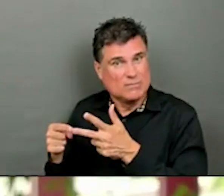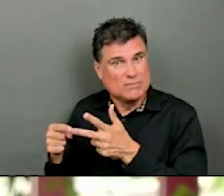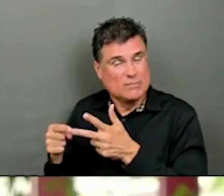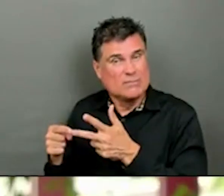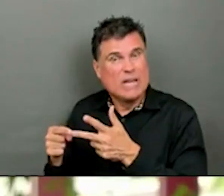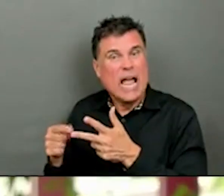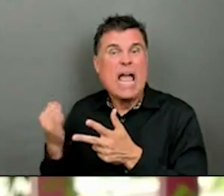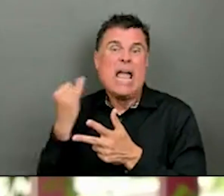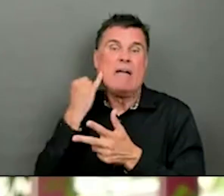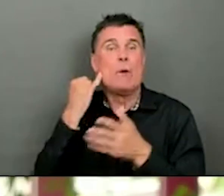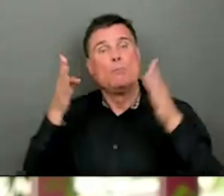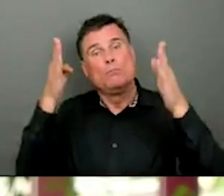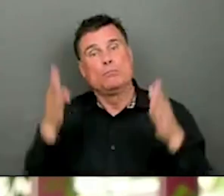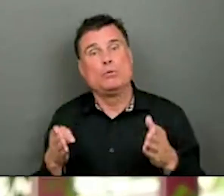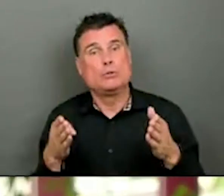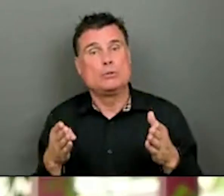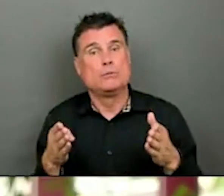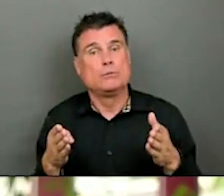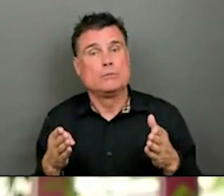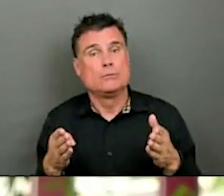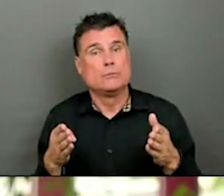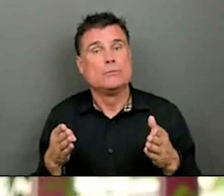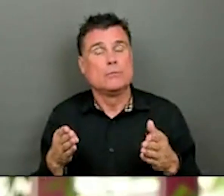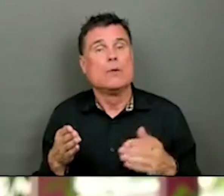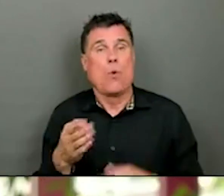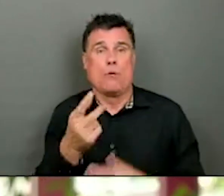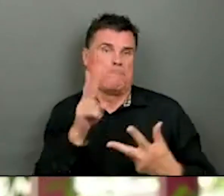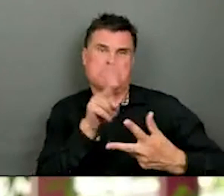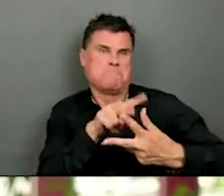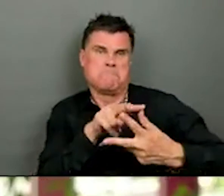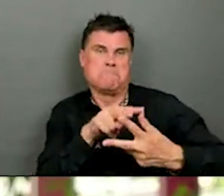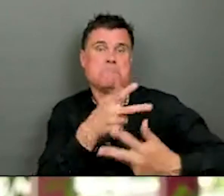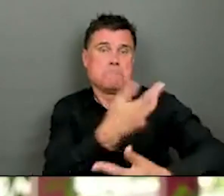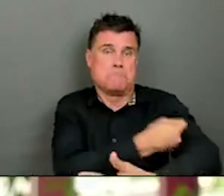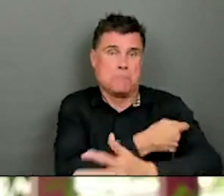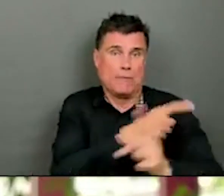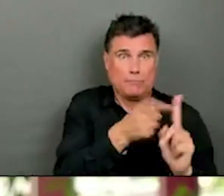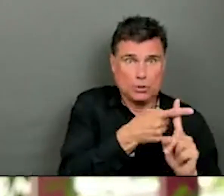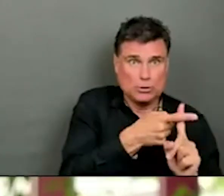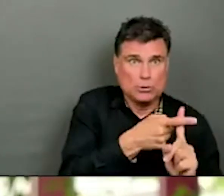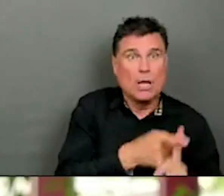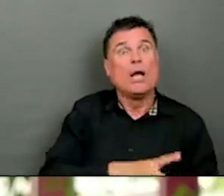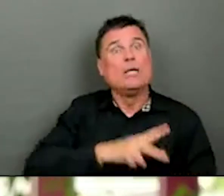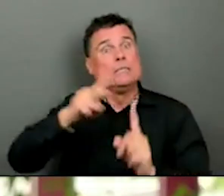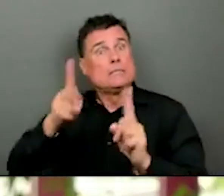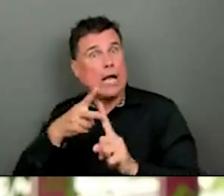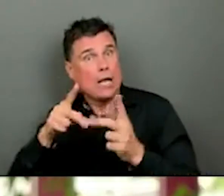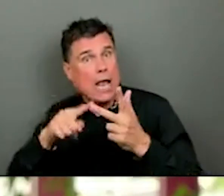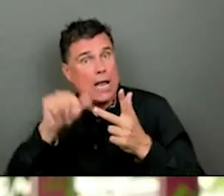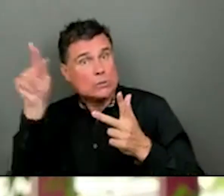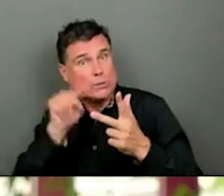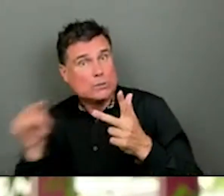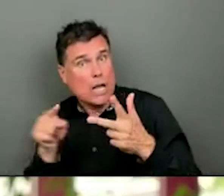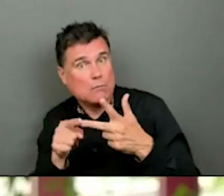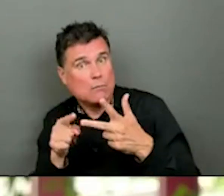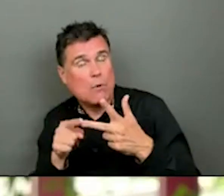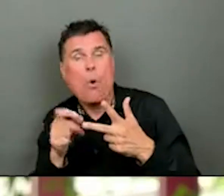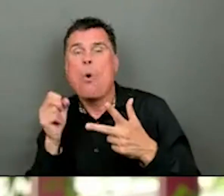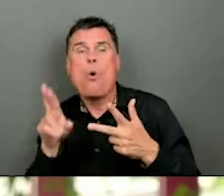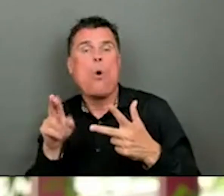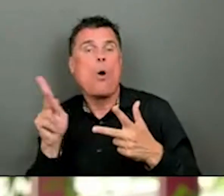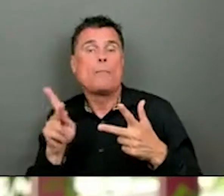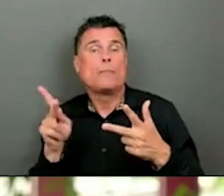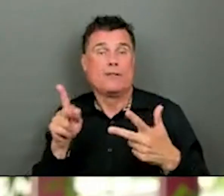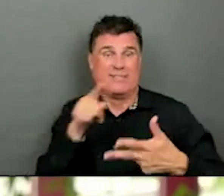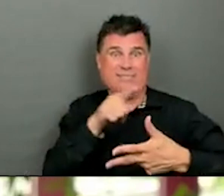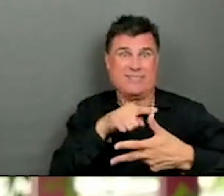mRNA vaccines? And also, I know we've seen in some places that people who got Pfizer aren't happy with getting